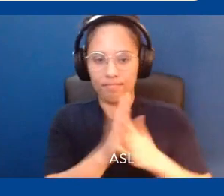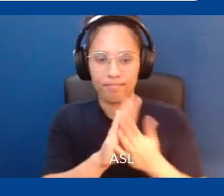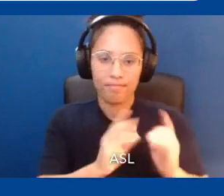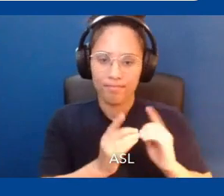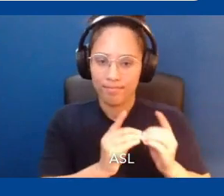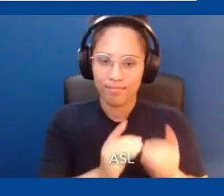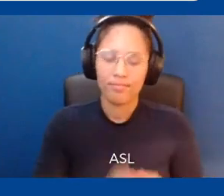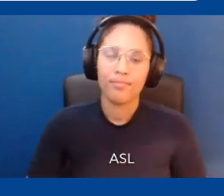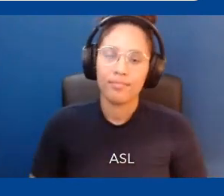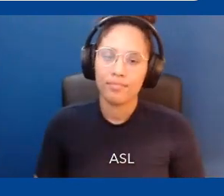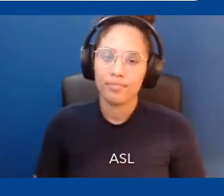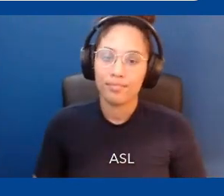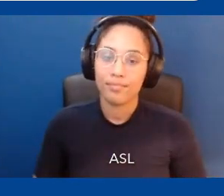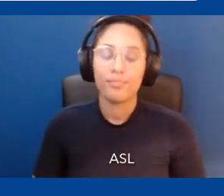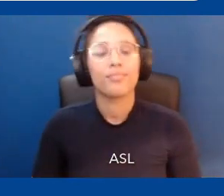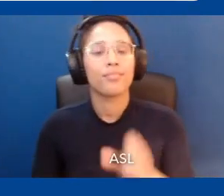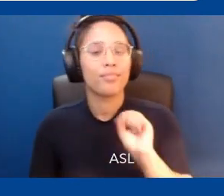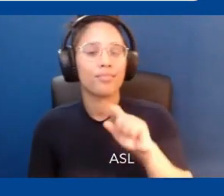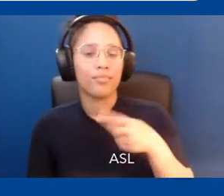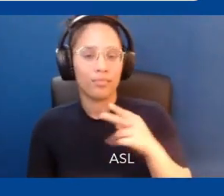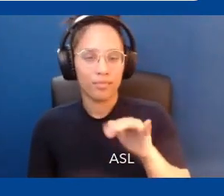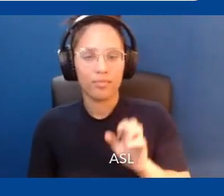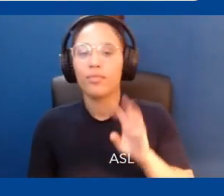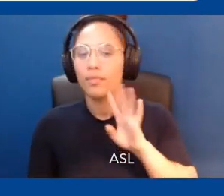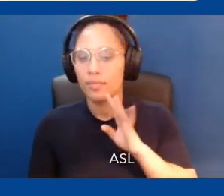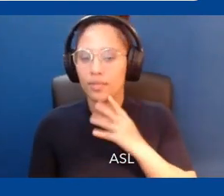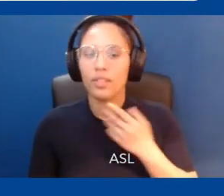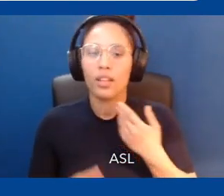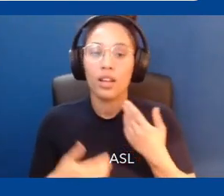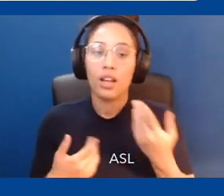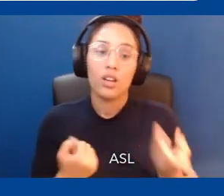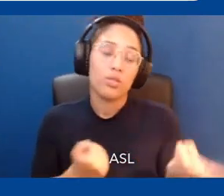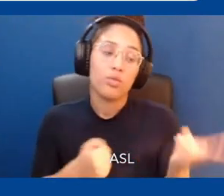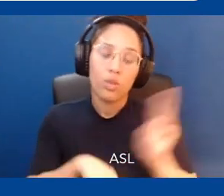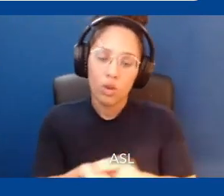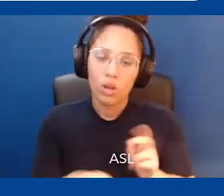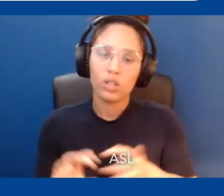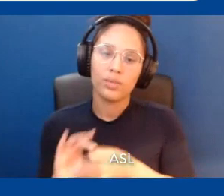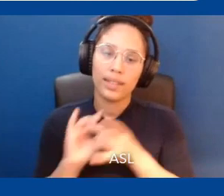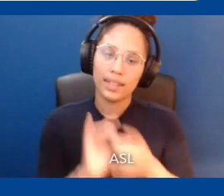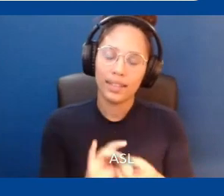Stephanie speaking, and of course, I'm sure there's its own issues with